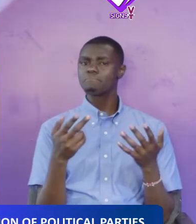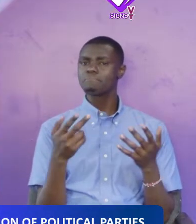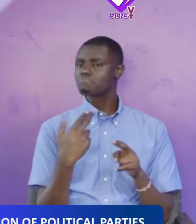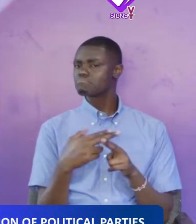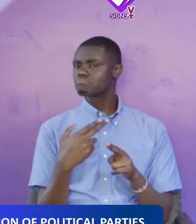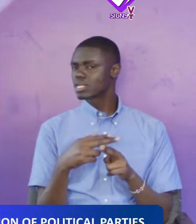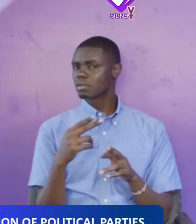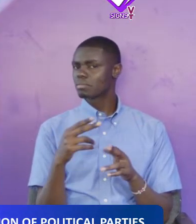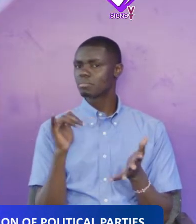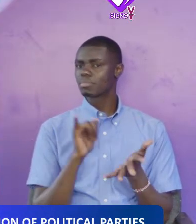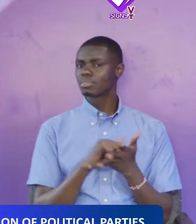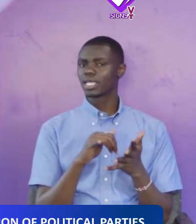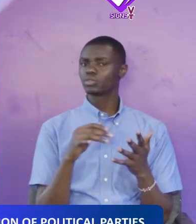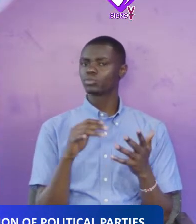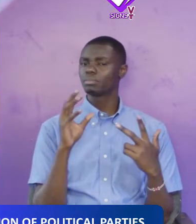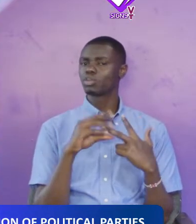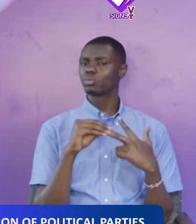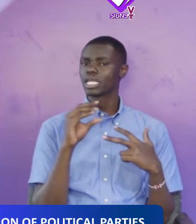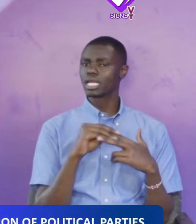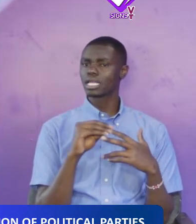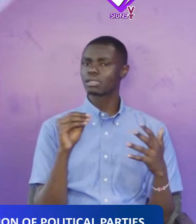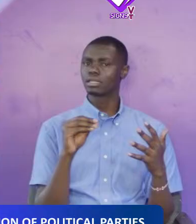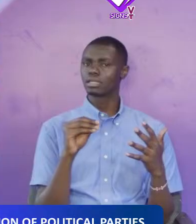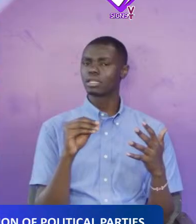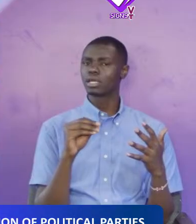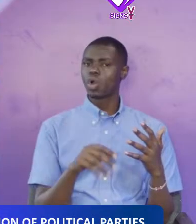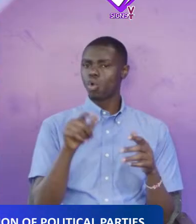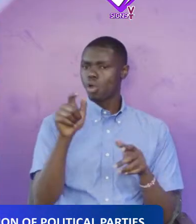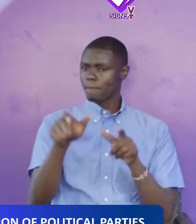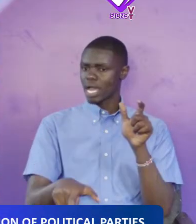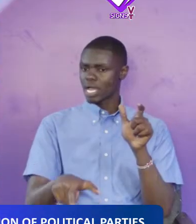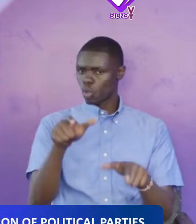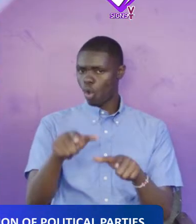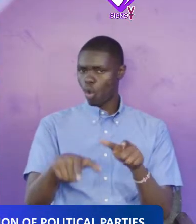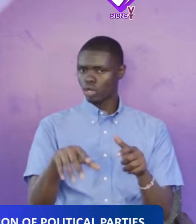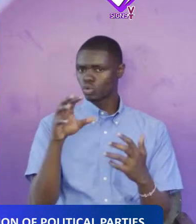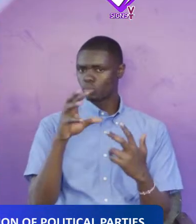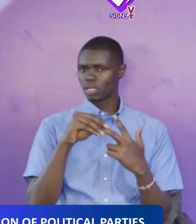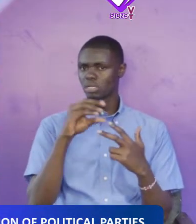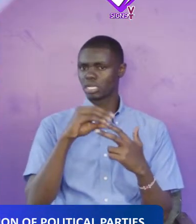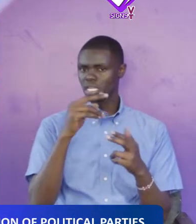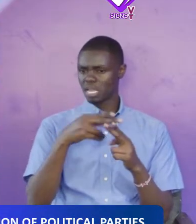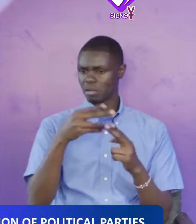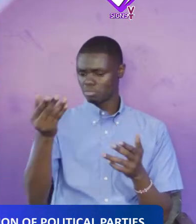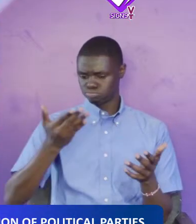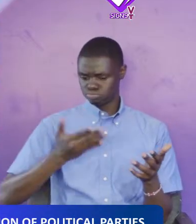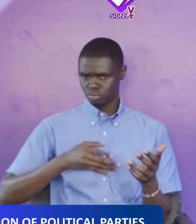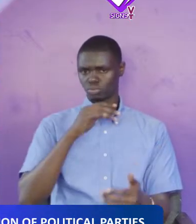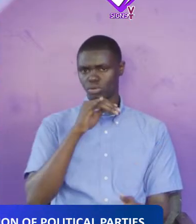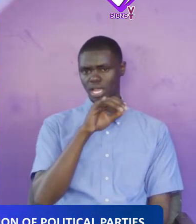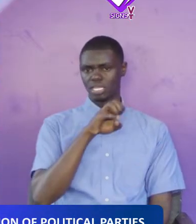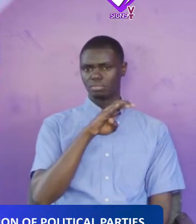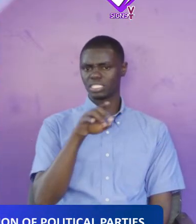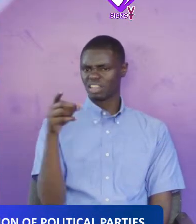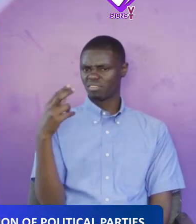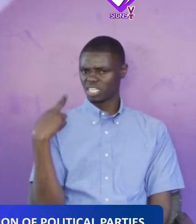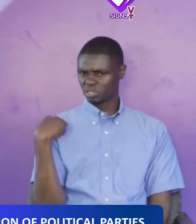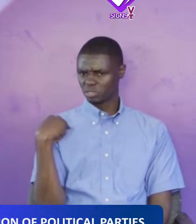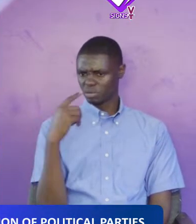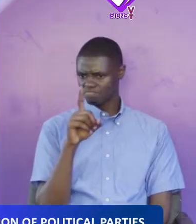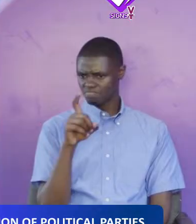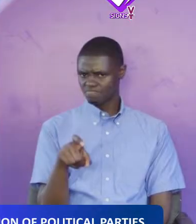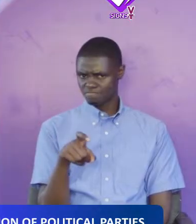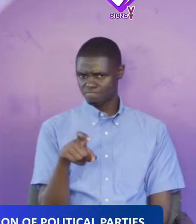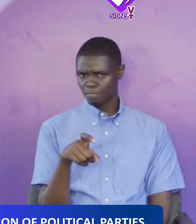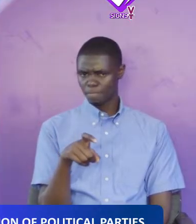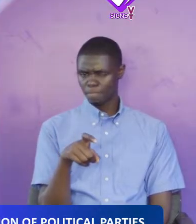names that get to be nominated by the parties that then are submitted to IEBC? Are you referring